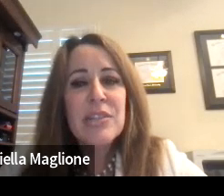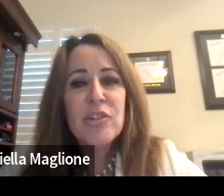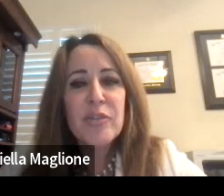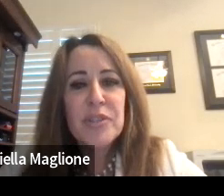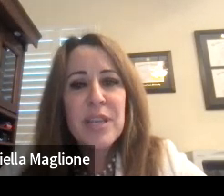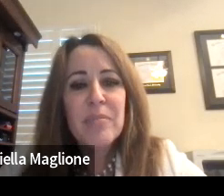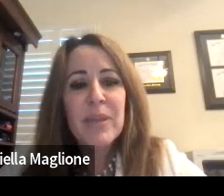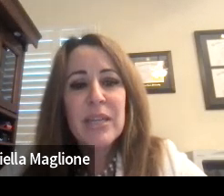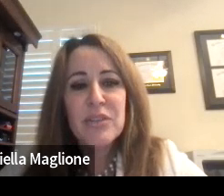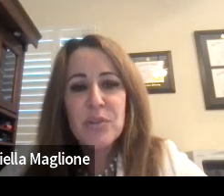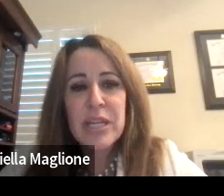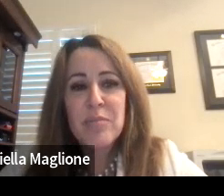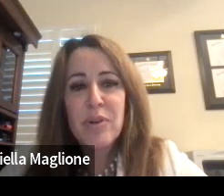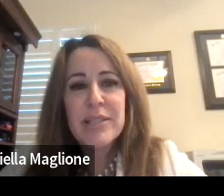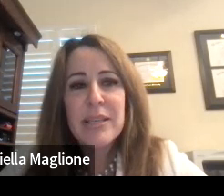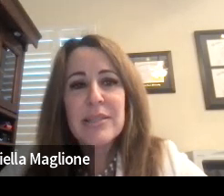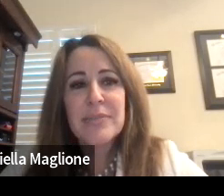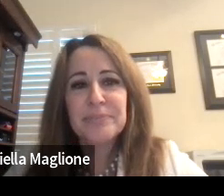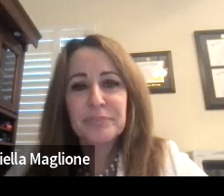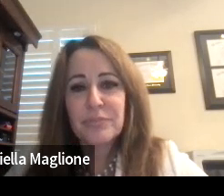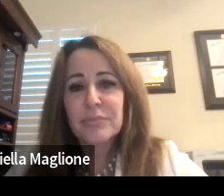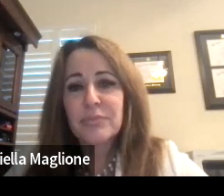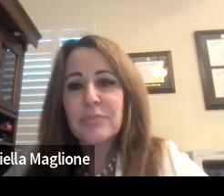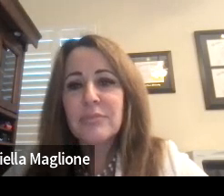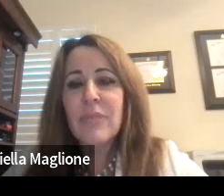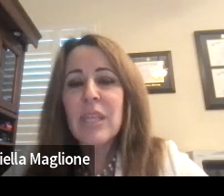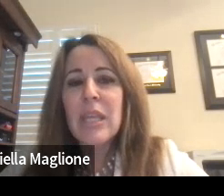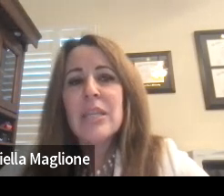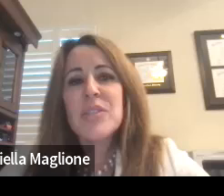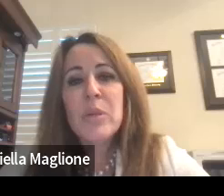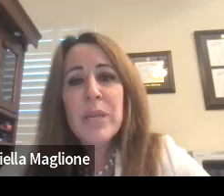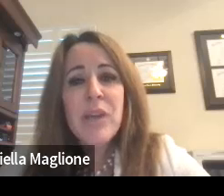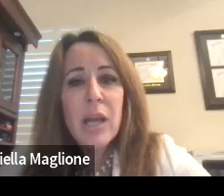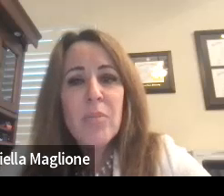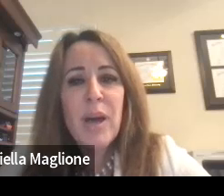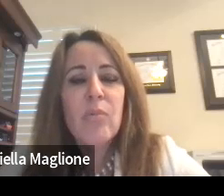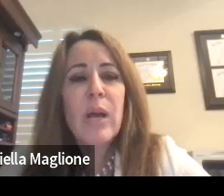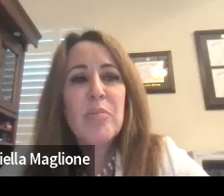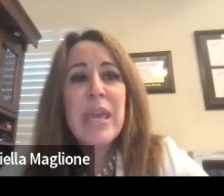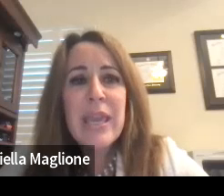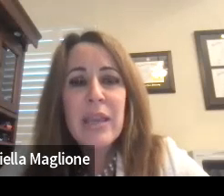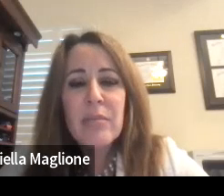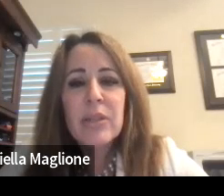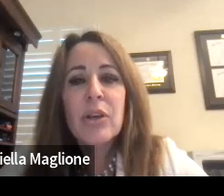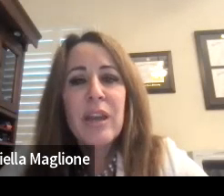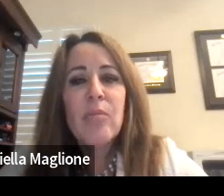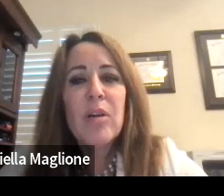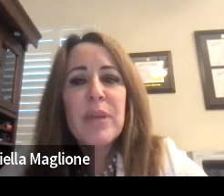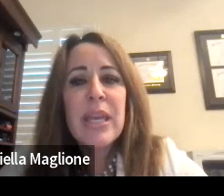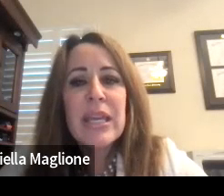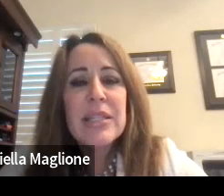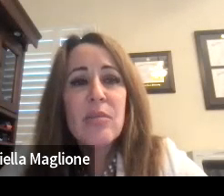is an essential first step in the screening process. So when we talk about well-being, note